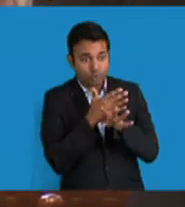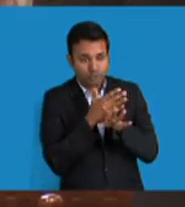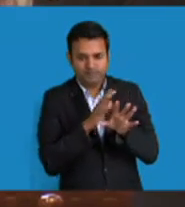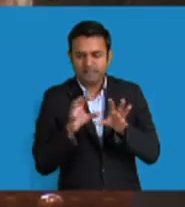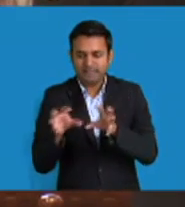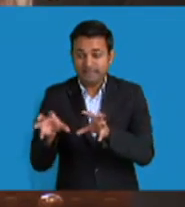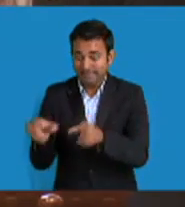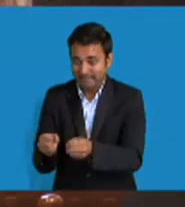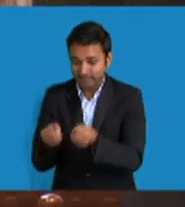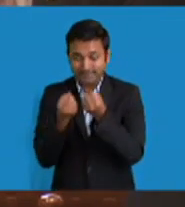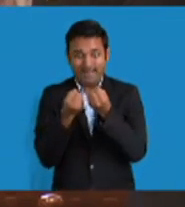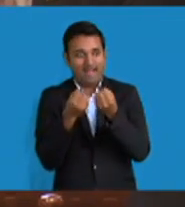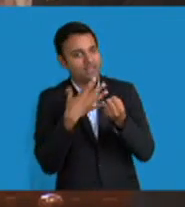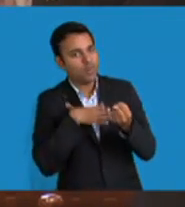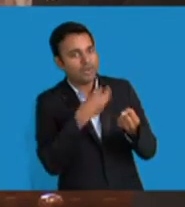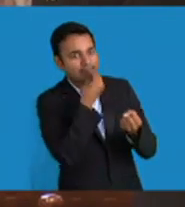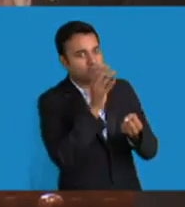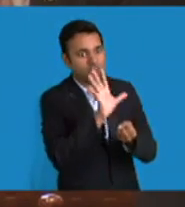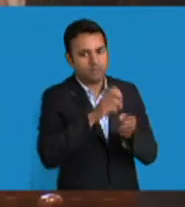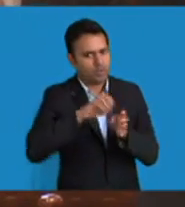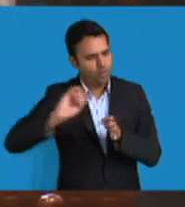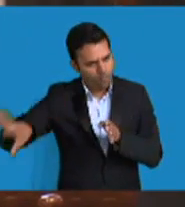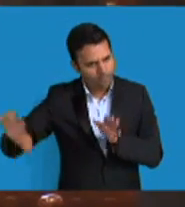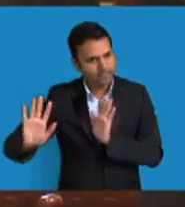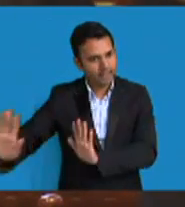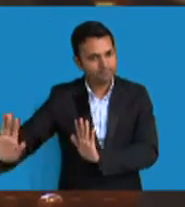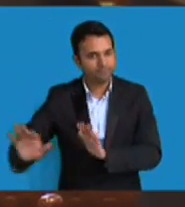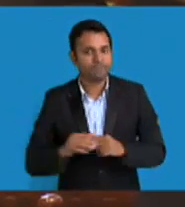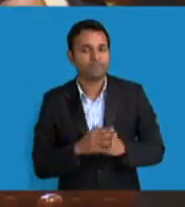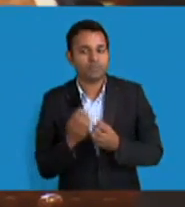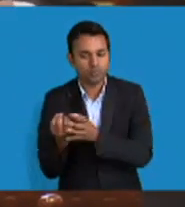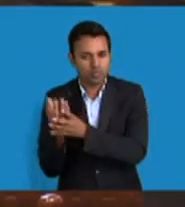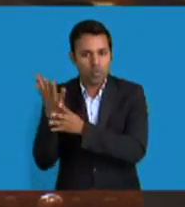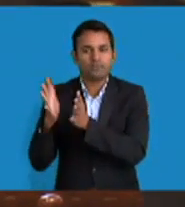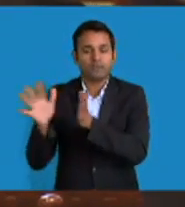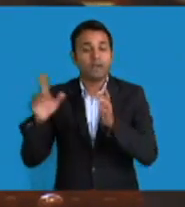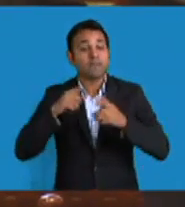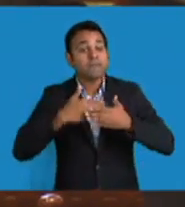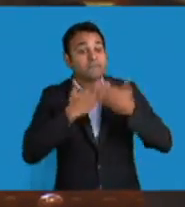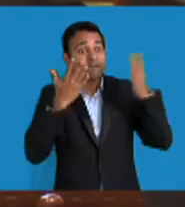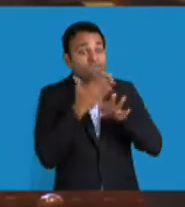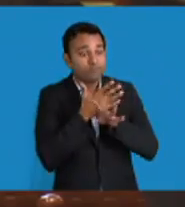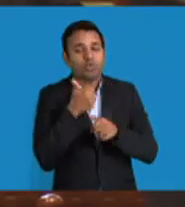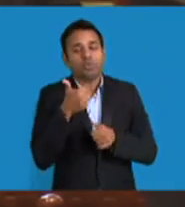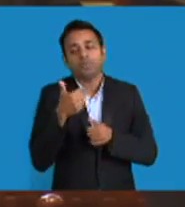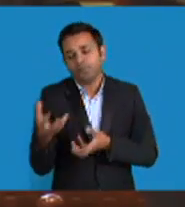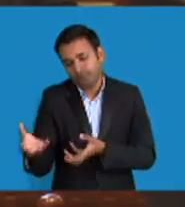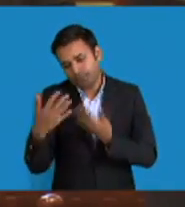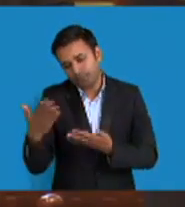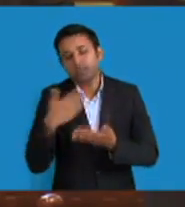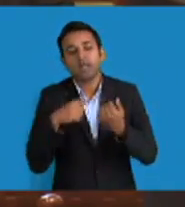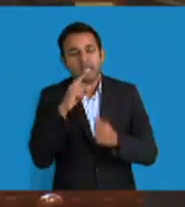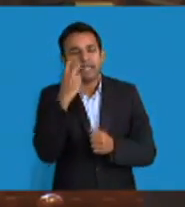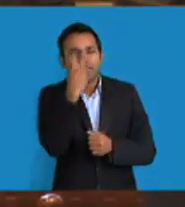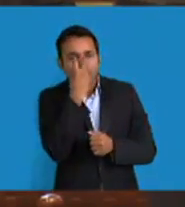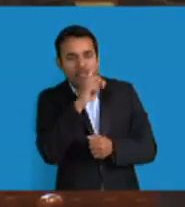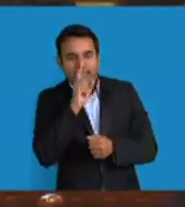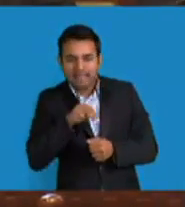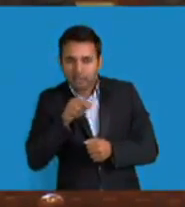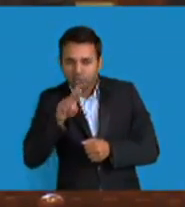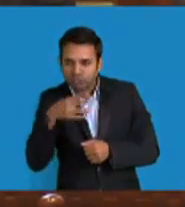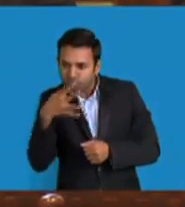major boost in our monitoring and surveillance for inshore fisheries come through our collaboration with our donor partners who had